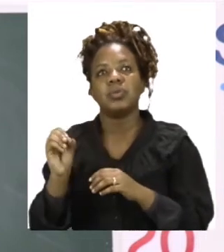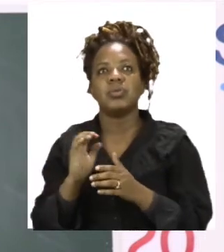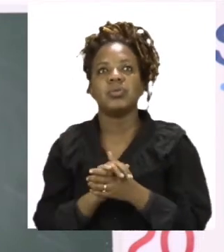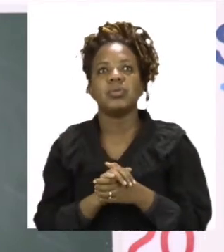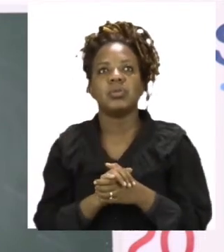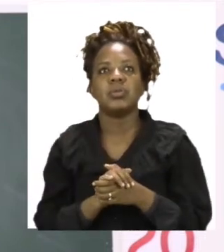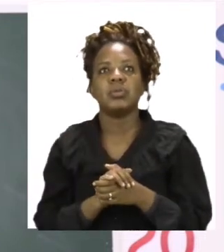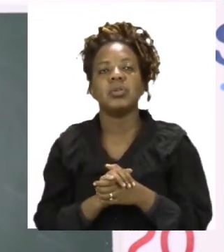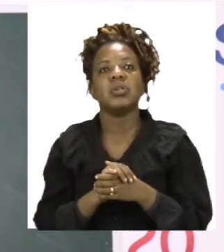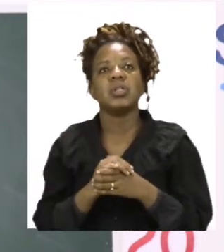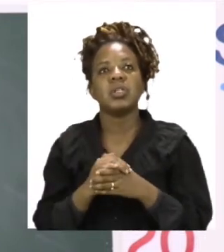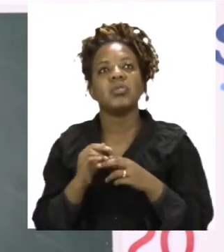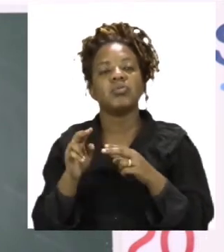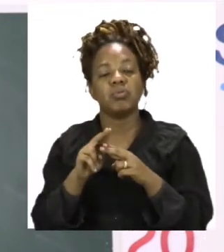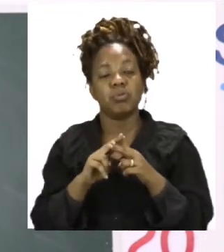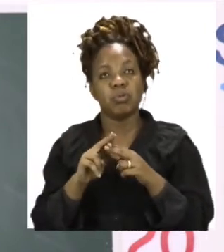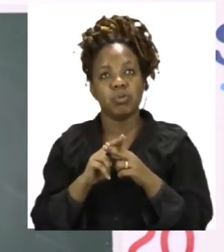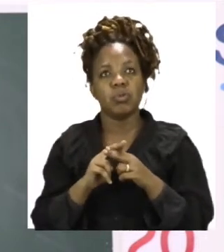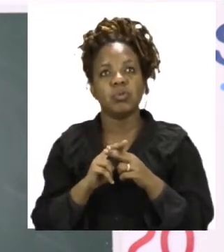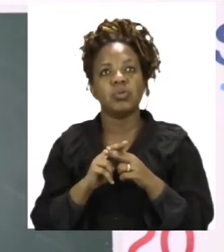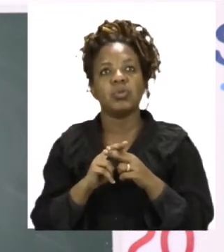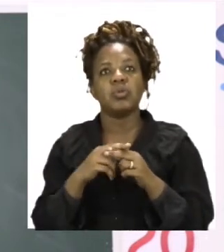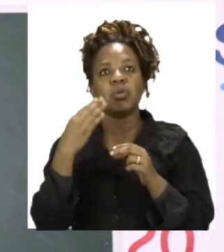very dangerous. So, as